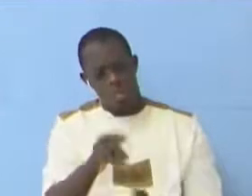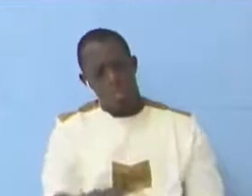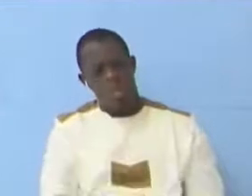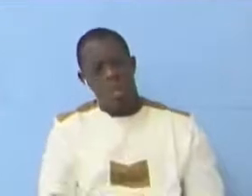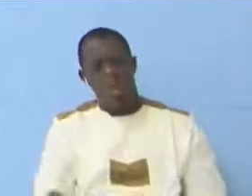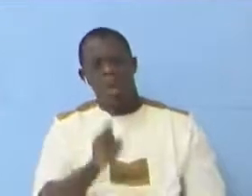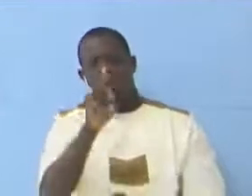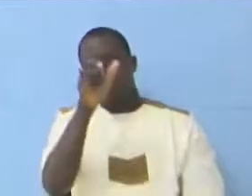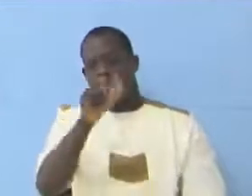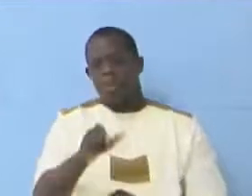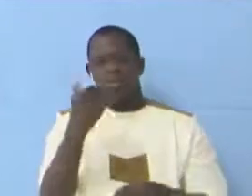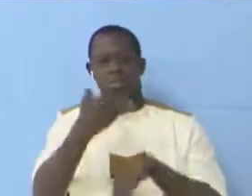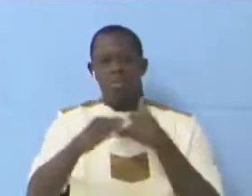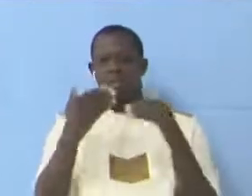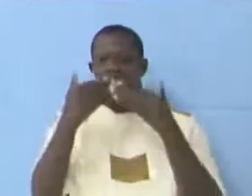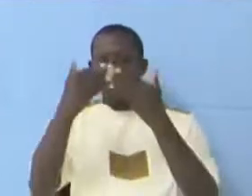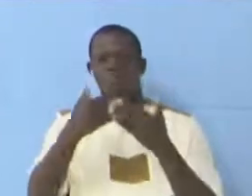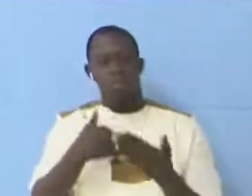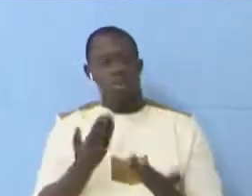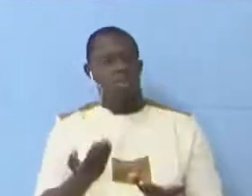He did not. I told him he did not.